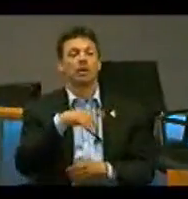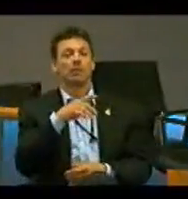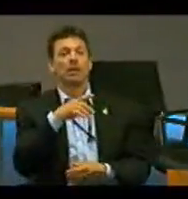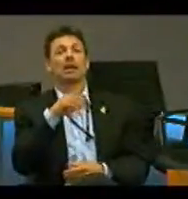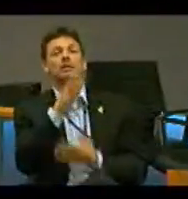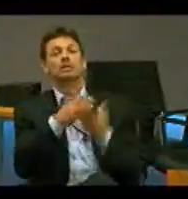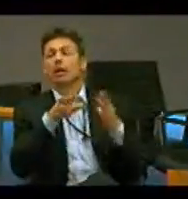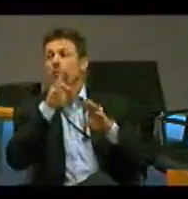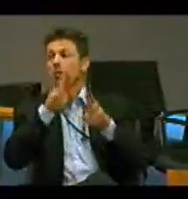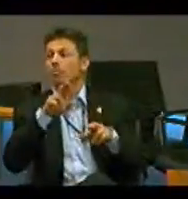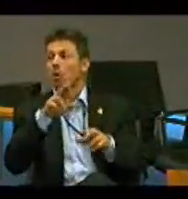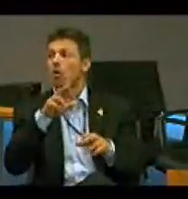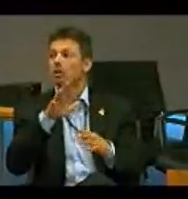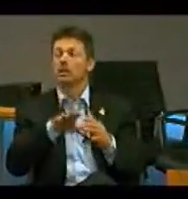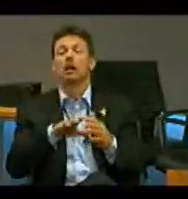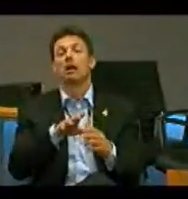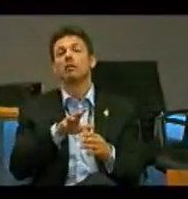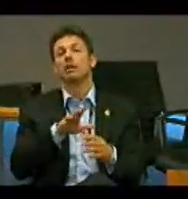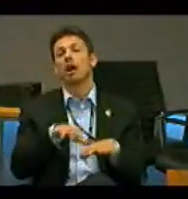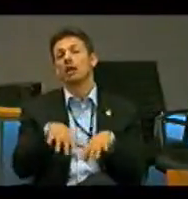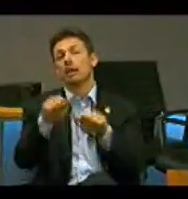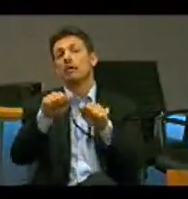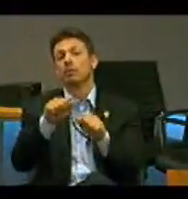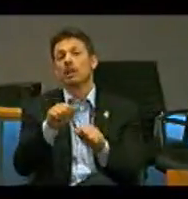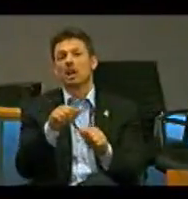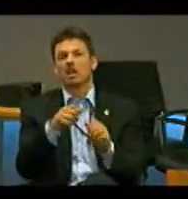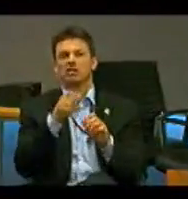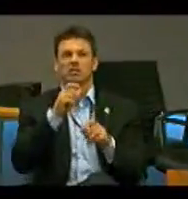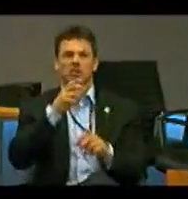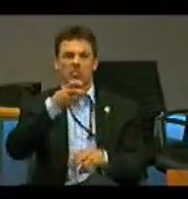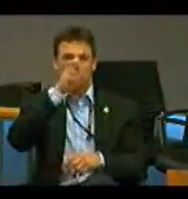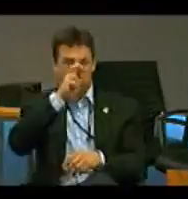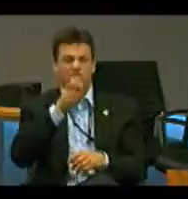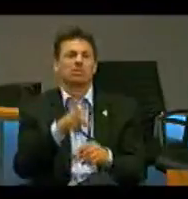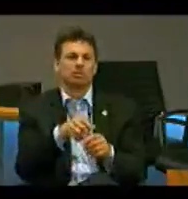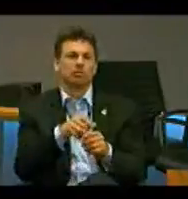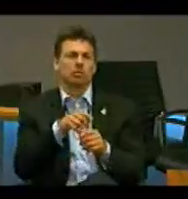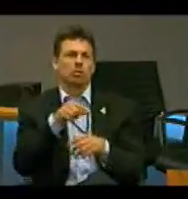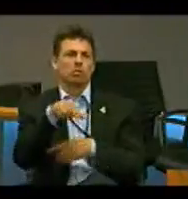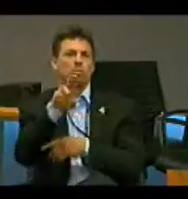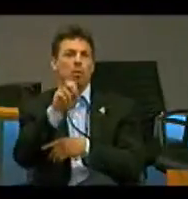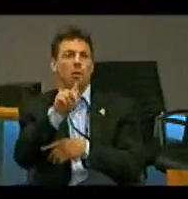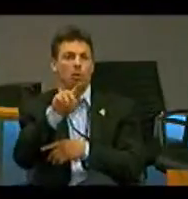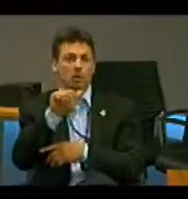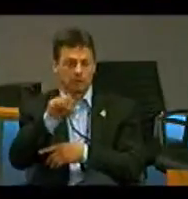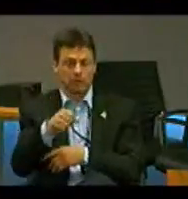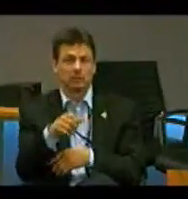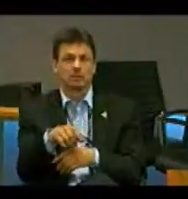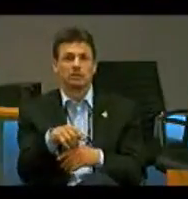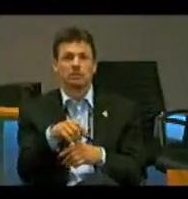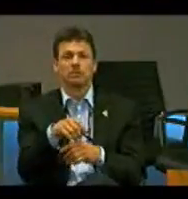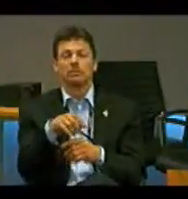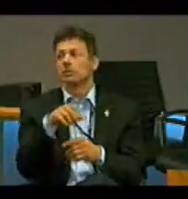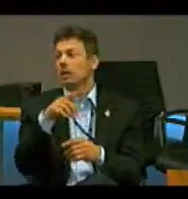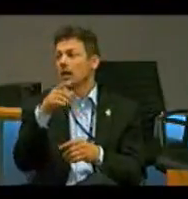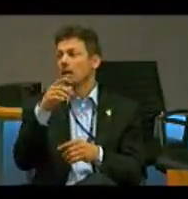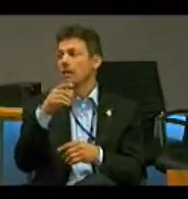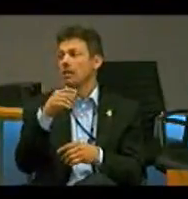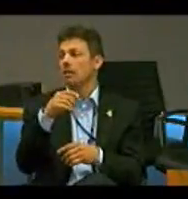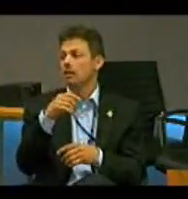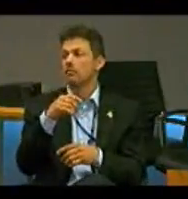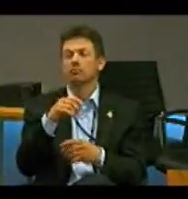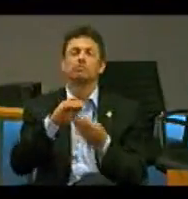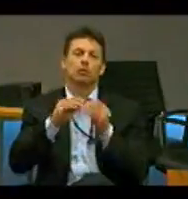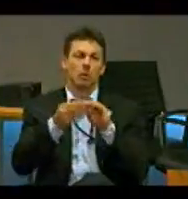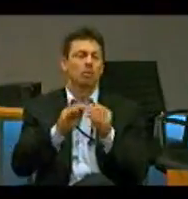are adopting rigid quota systems with respect to discipline. Minneapolis Public Schools, in announcing their new